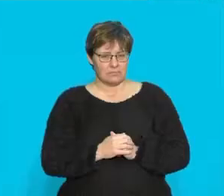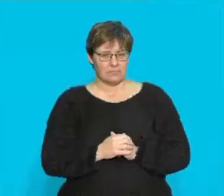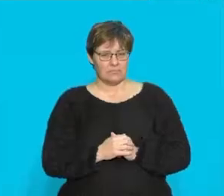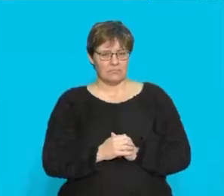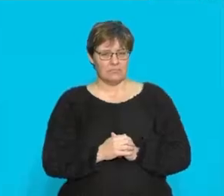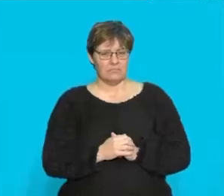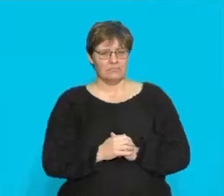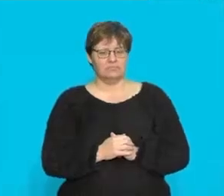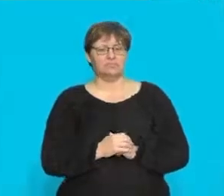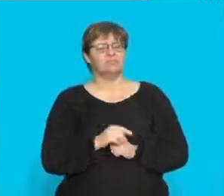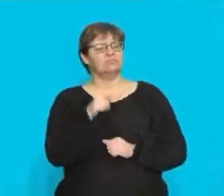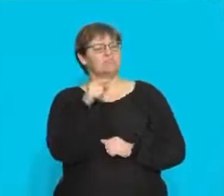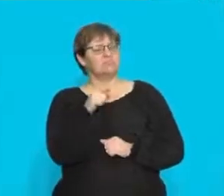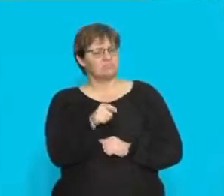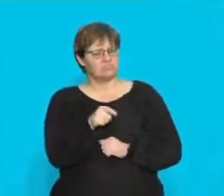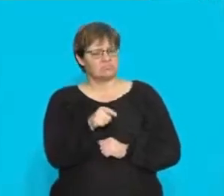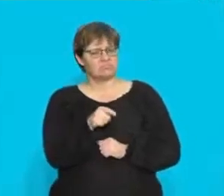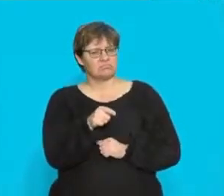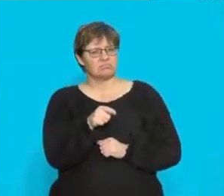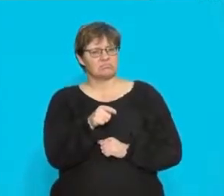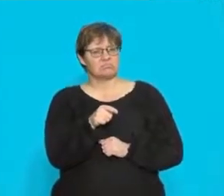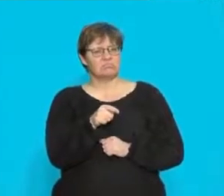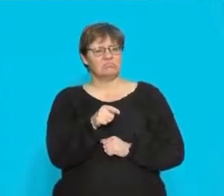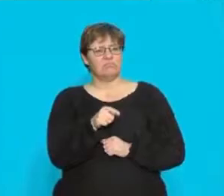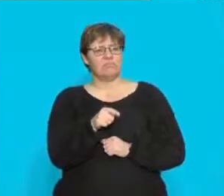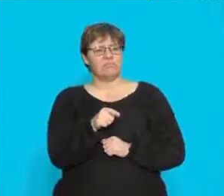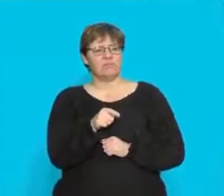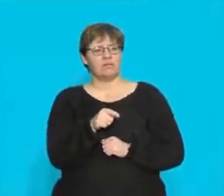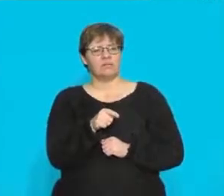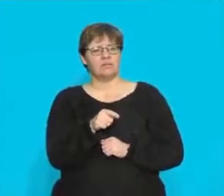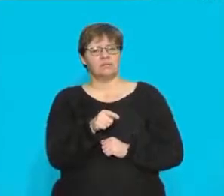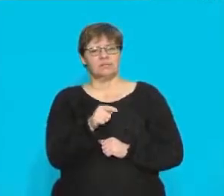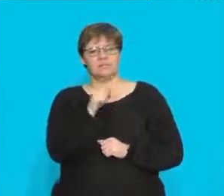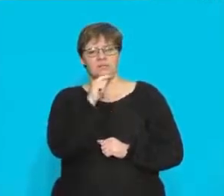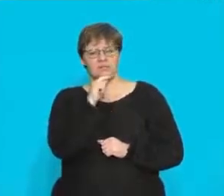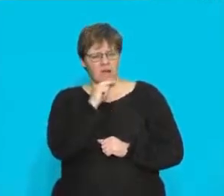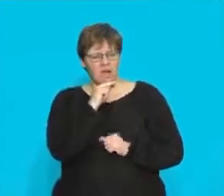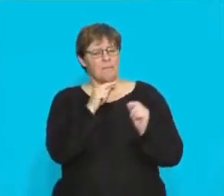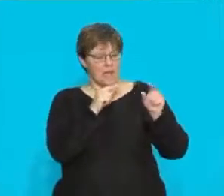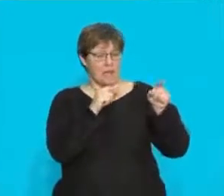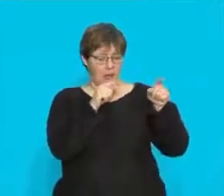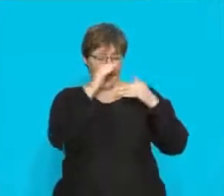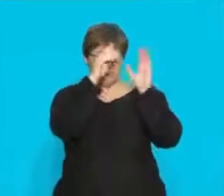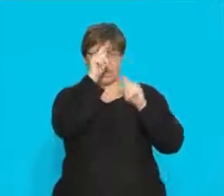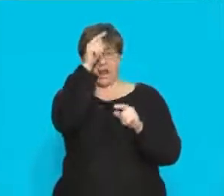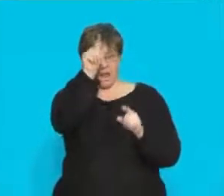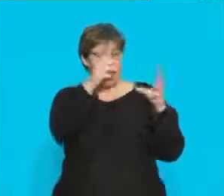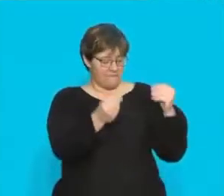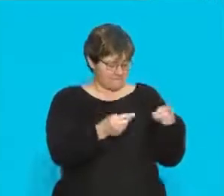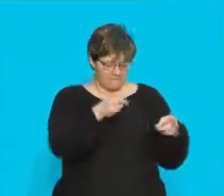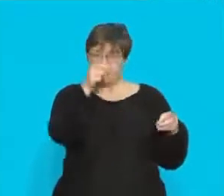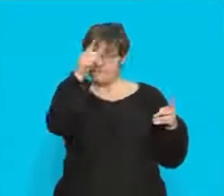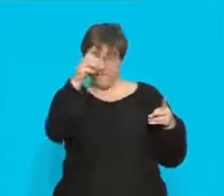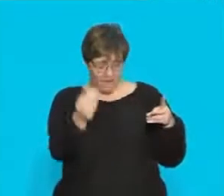words, what makes them, right, or what points, little boxes do we tick that